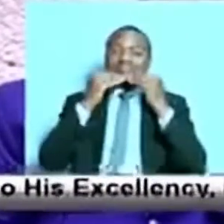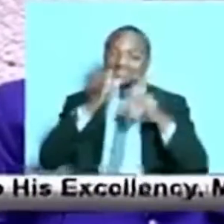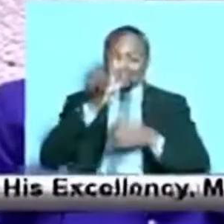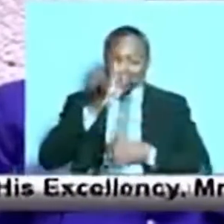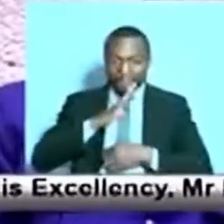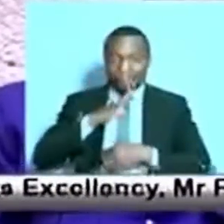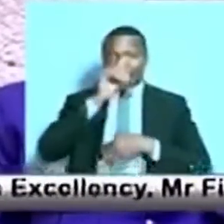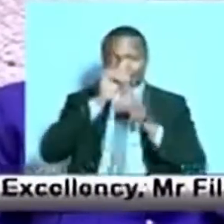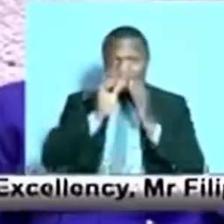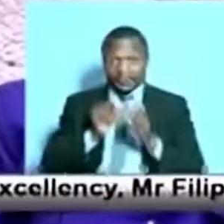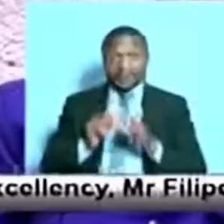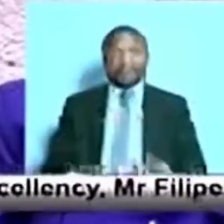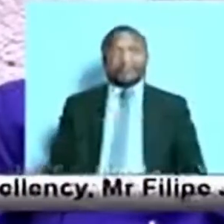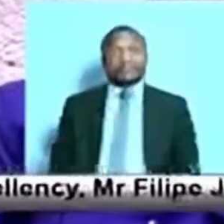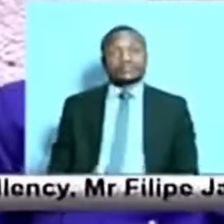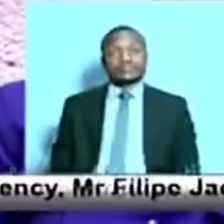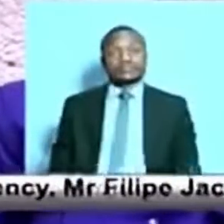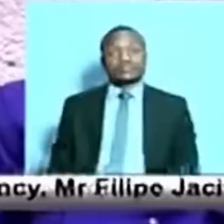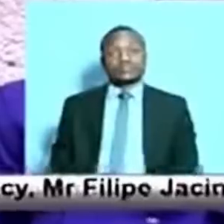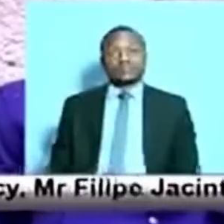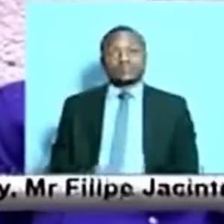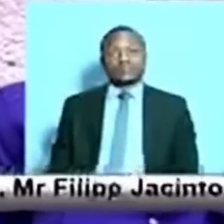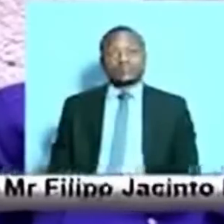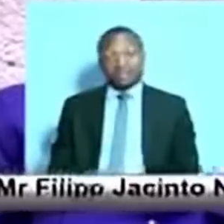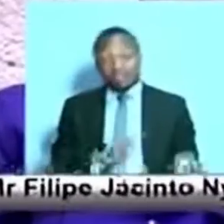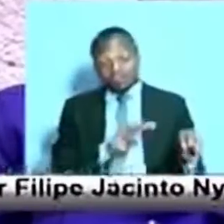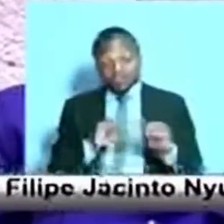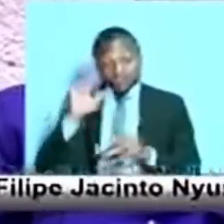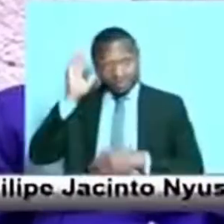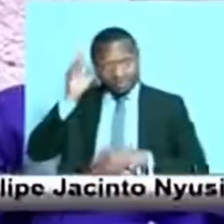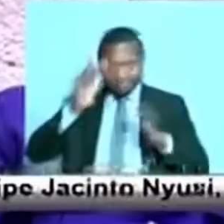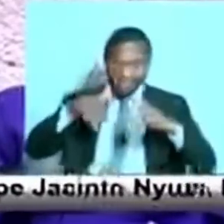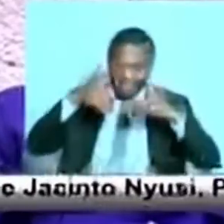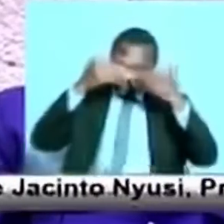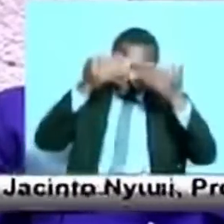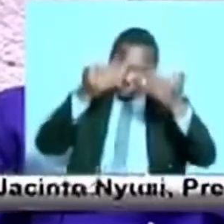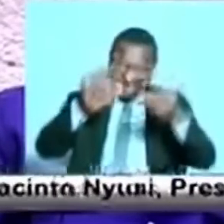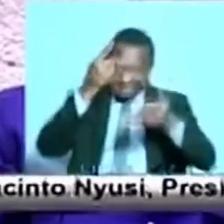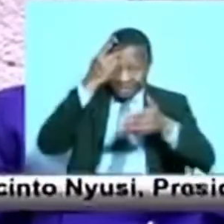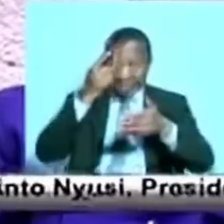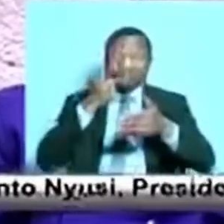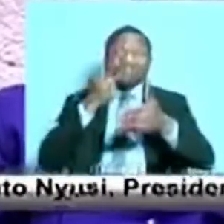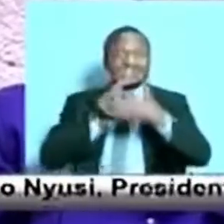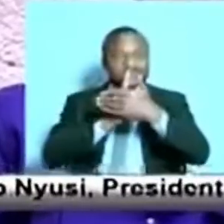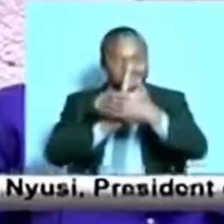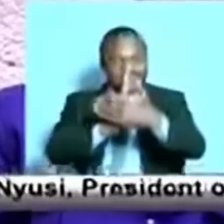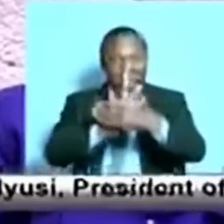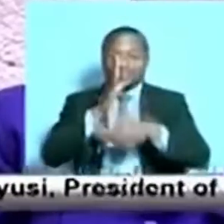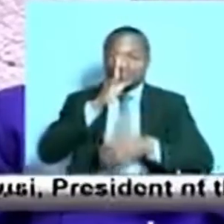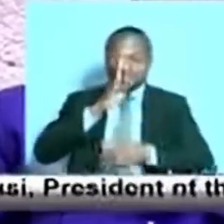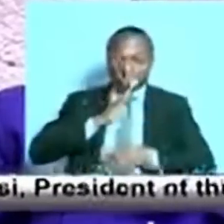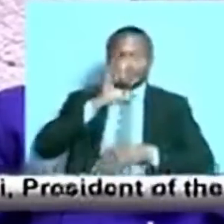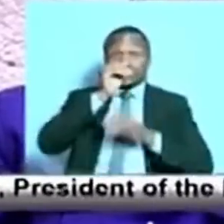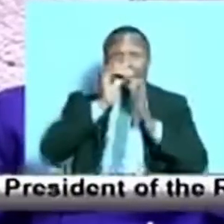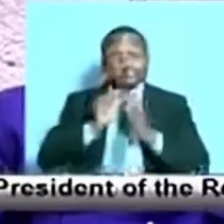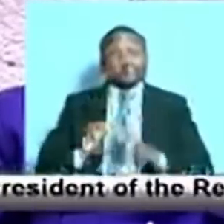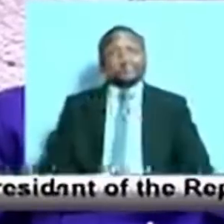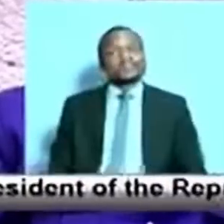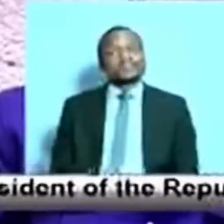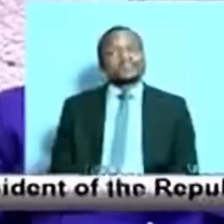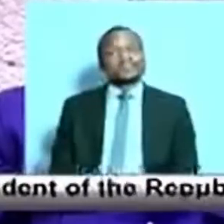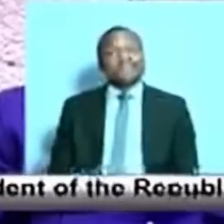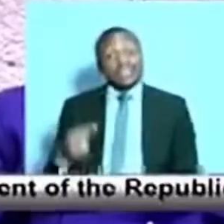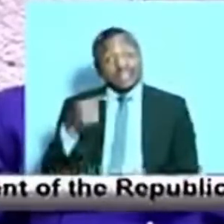Speaker, for letting me to go forward and provide parental guidance. Madam Speaker,